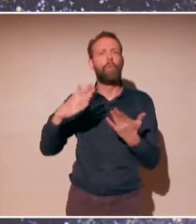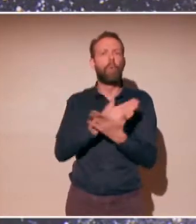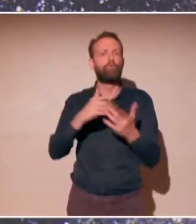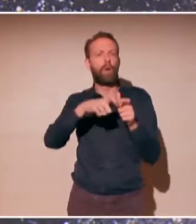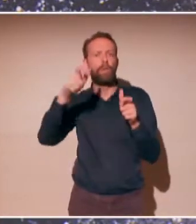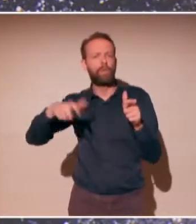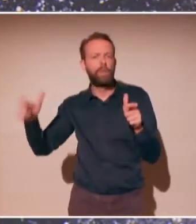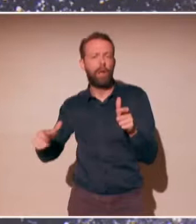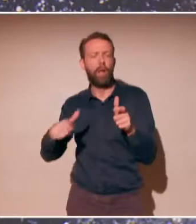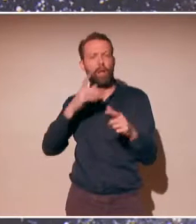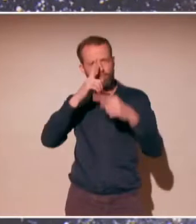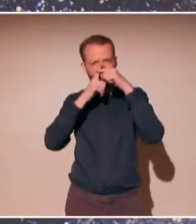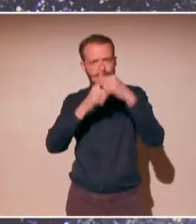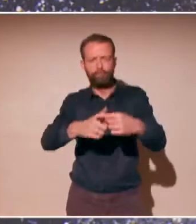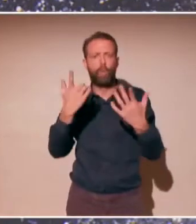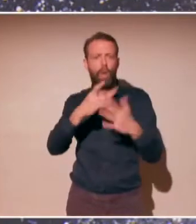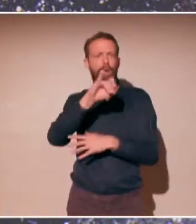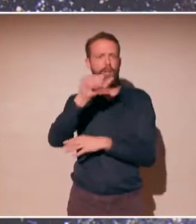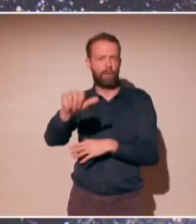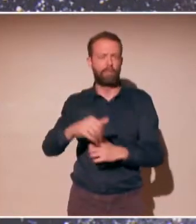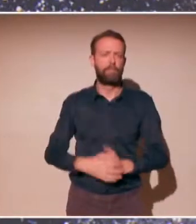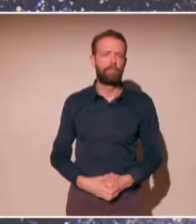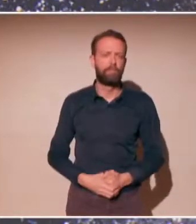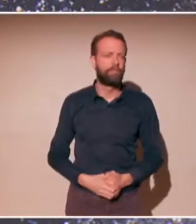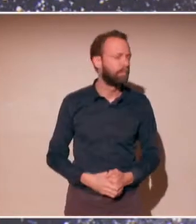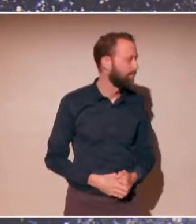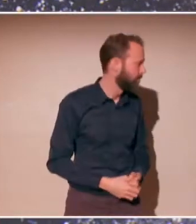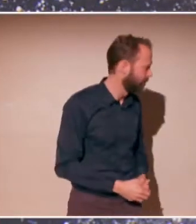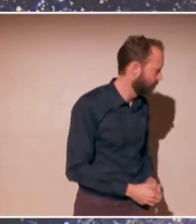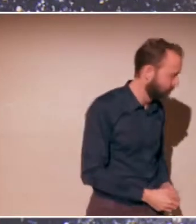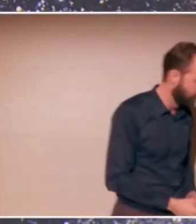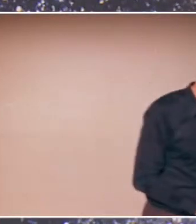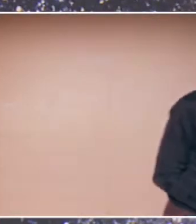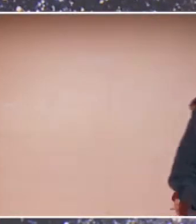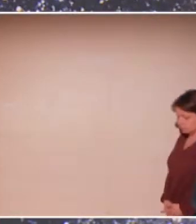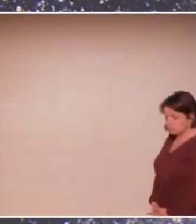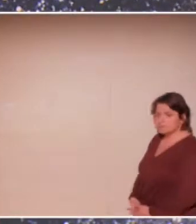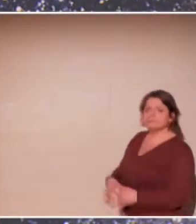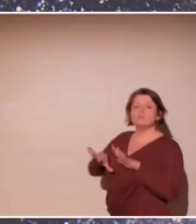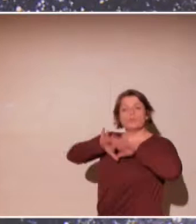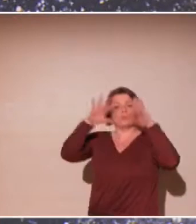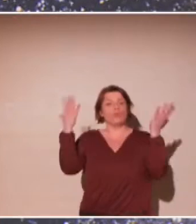innovations as well as industrial projects dedicated to AI. So that's a total